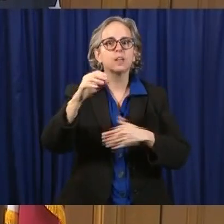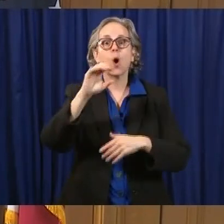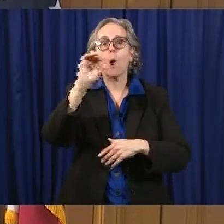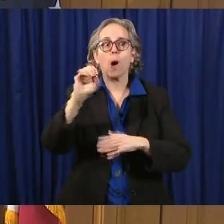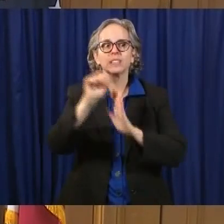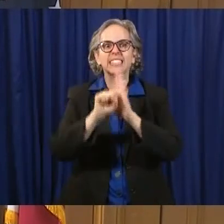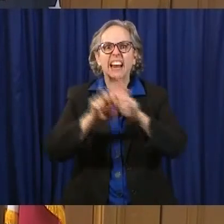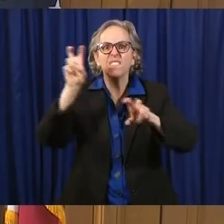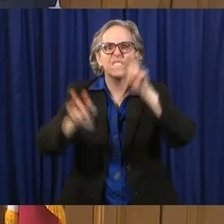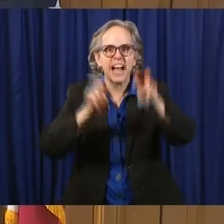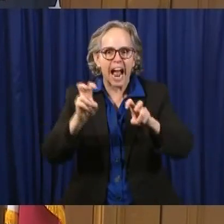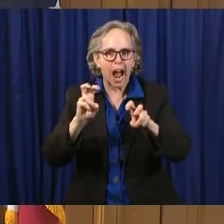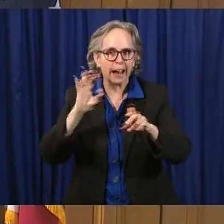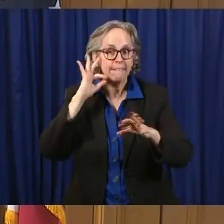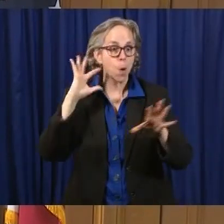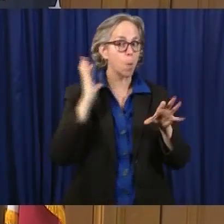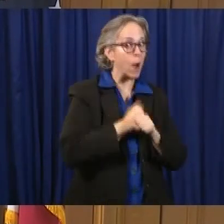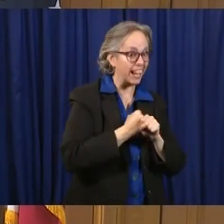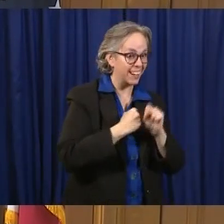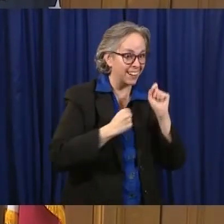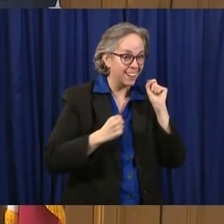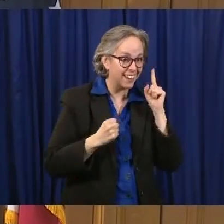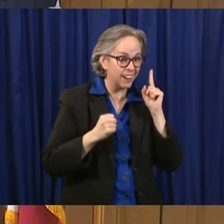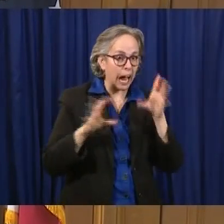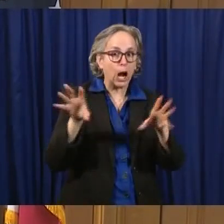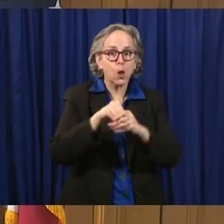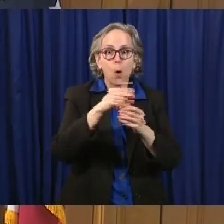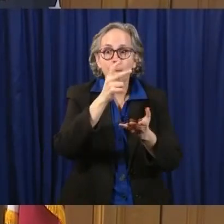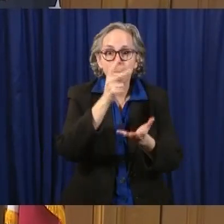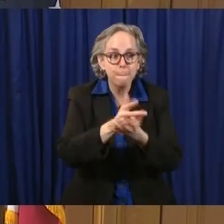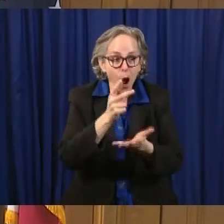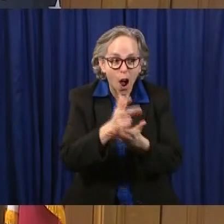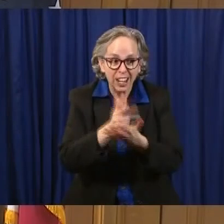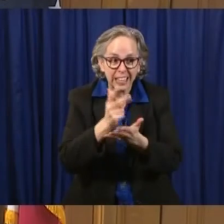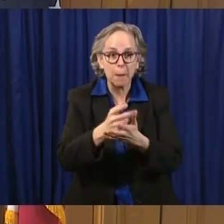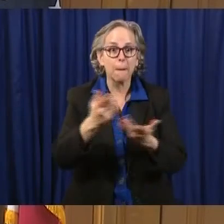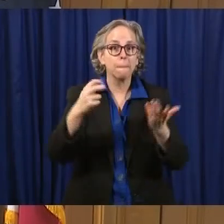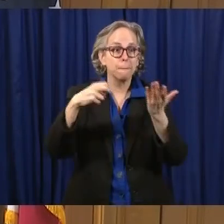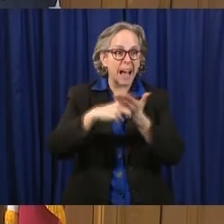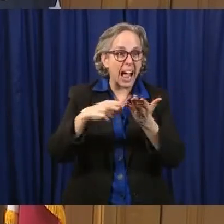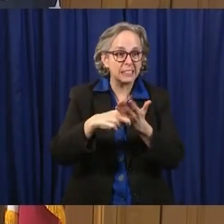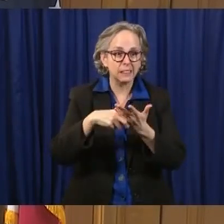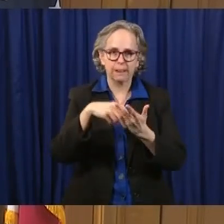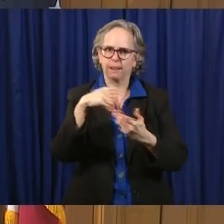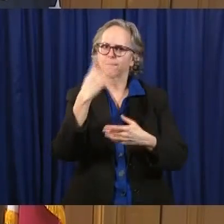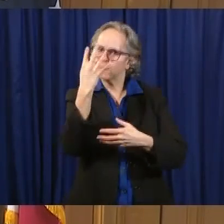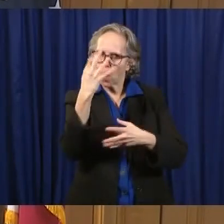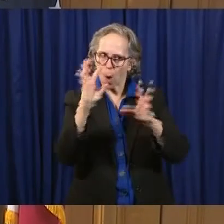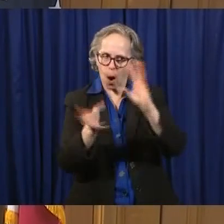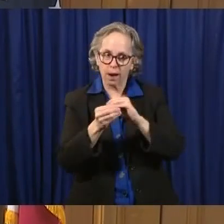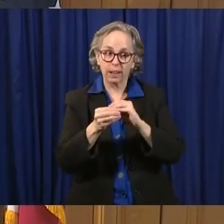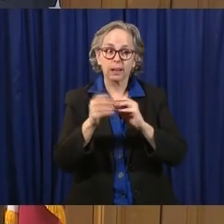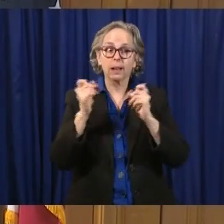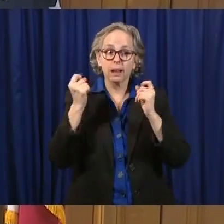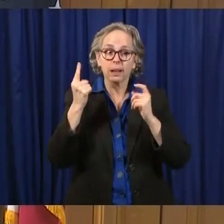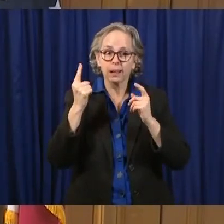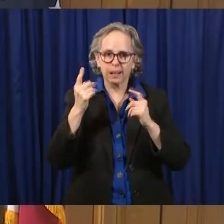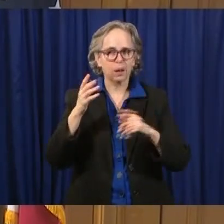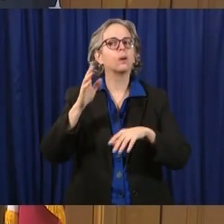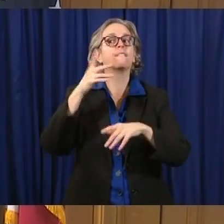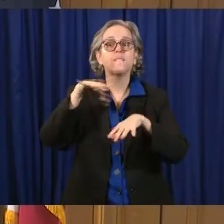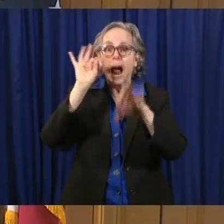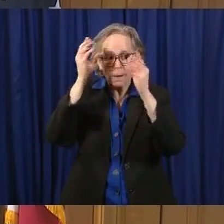passes, and 4 round-trip Skyglider passes. You can find more on Facebook, on Ohio